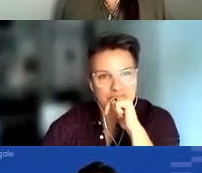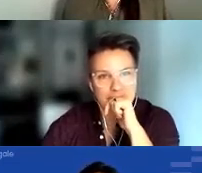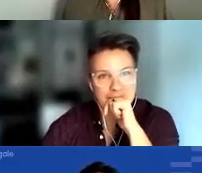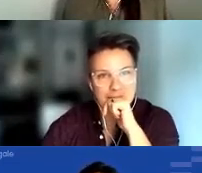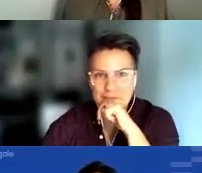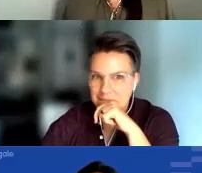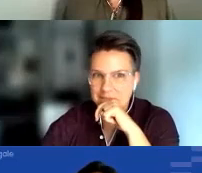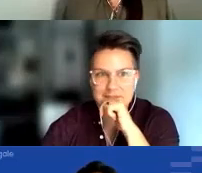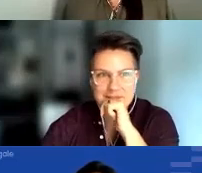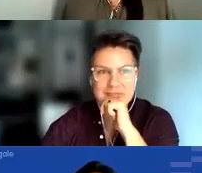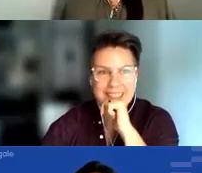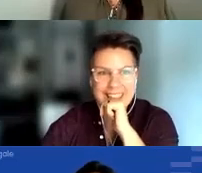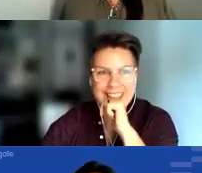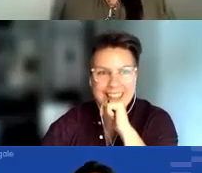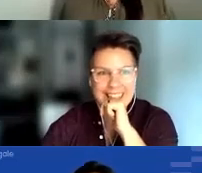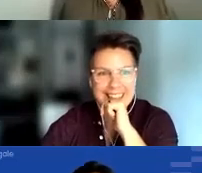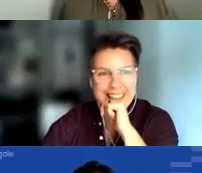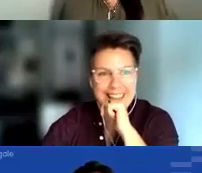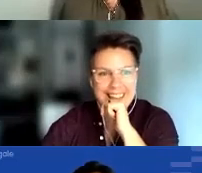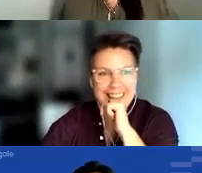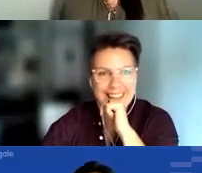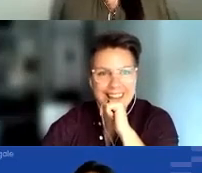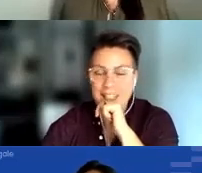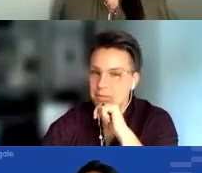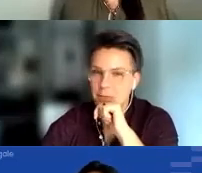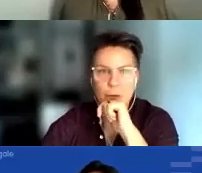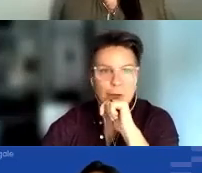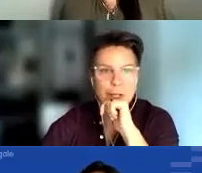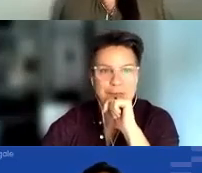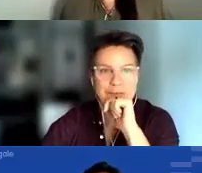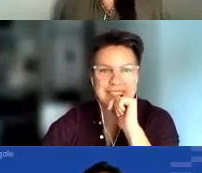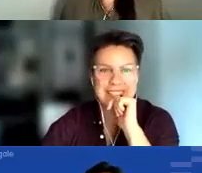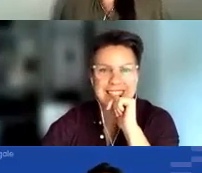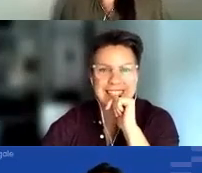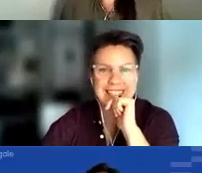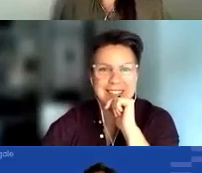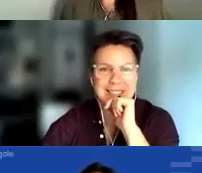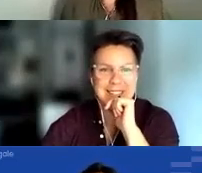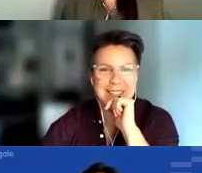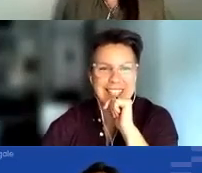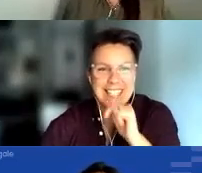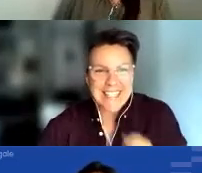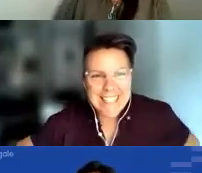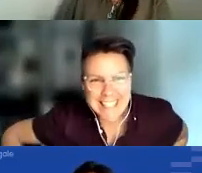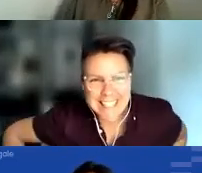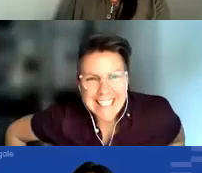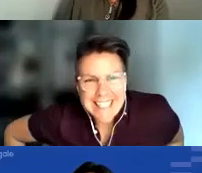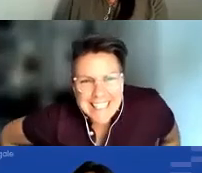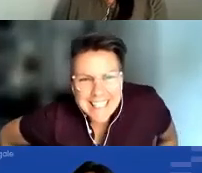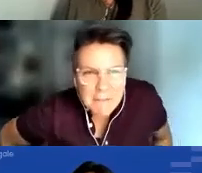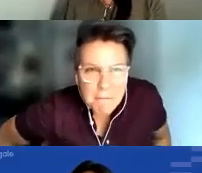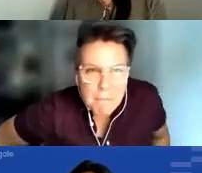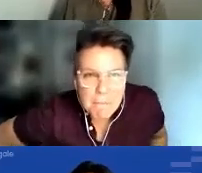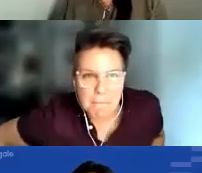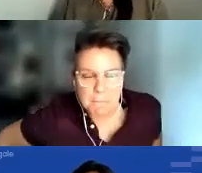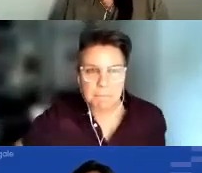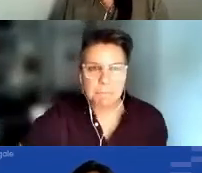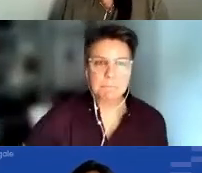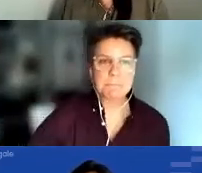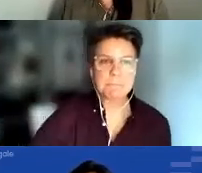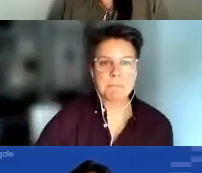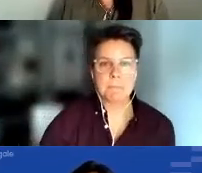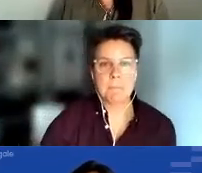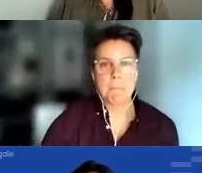Awesome. Thank you. We'd love to. Ashley, I'll speak for us. We'd love to be back. Great. Go for it, yeah. So let's jump into a couple